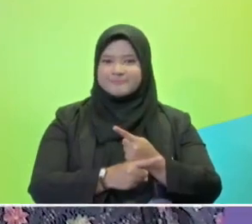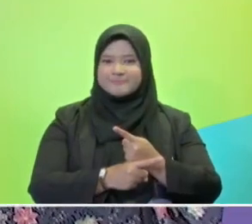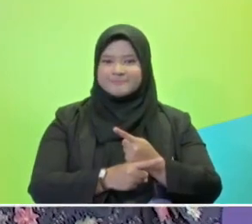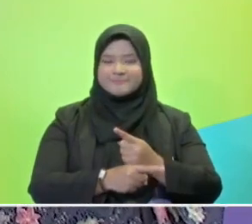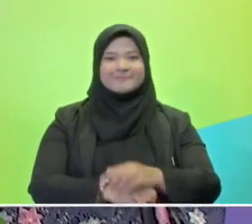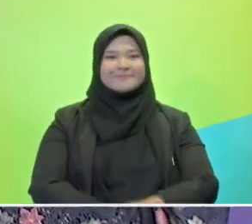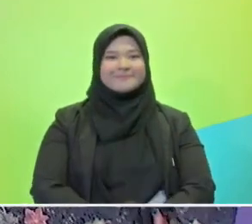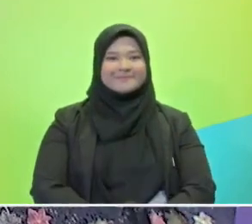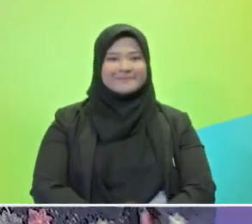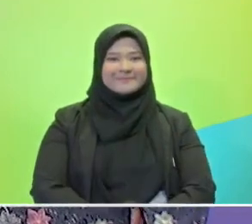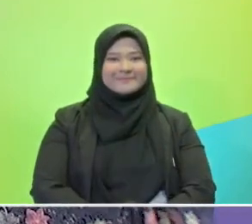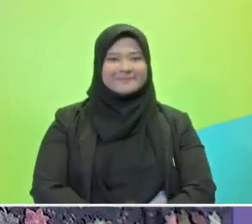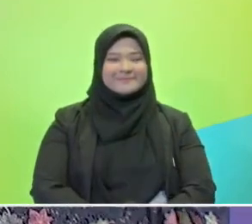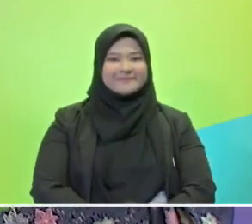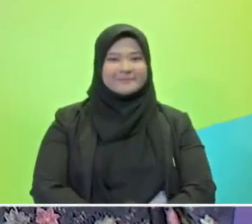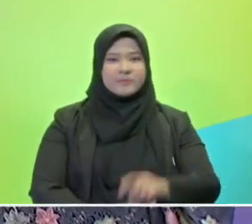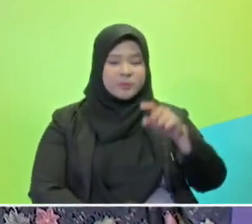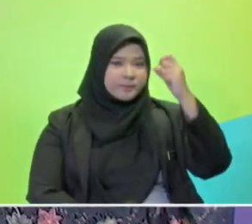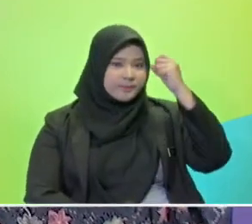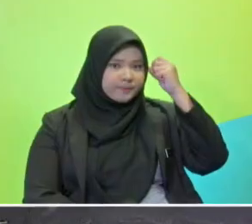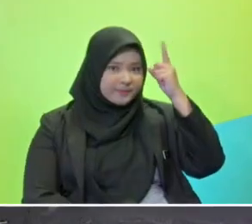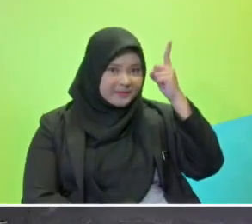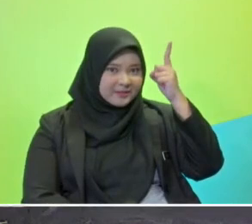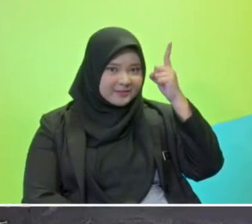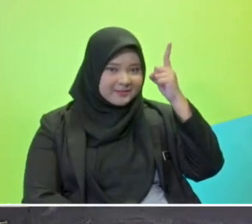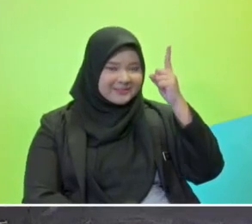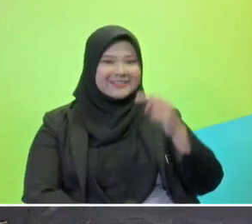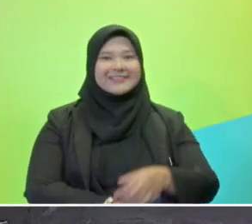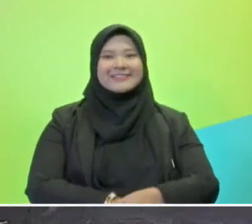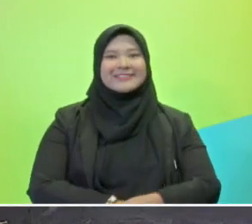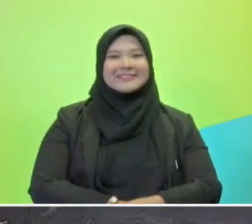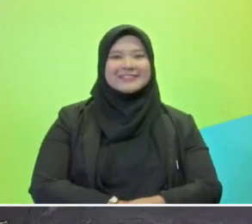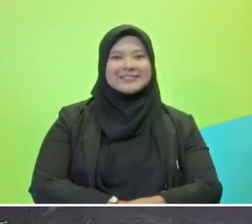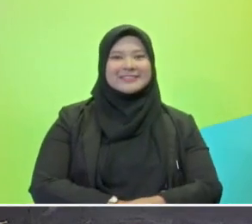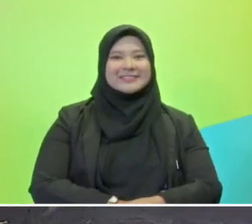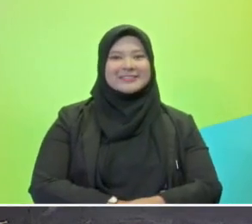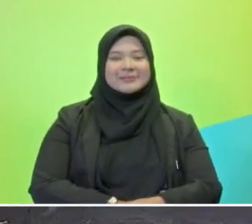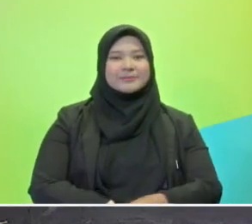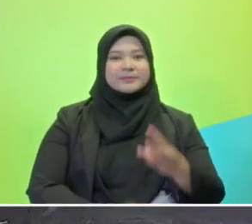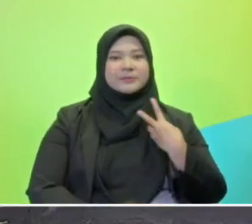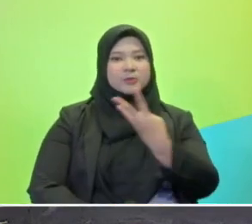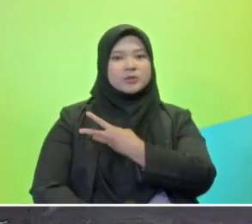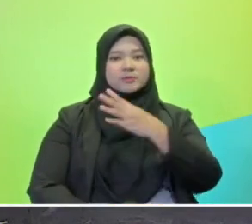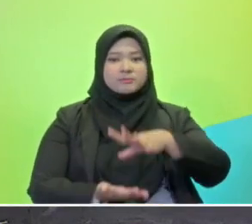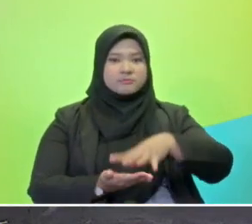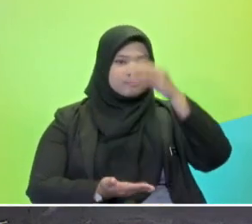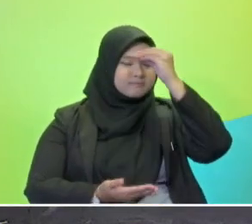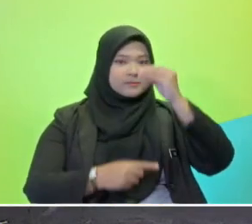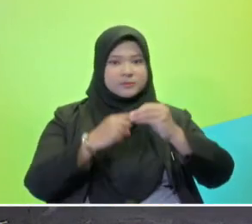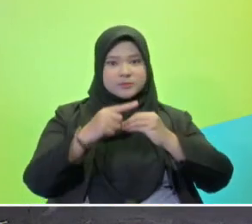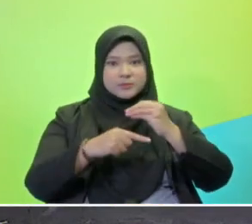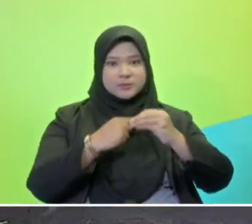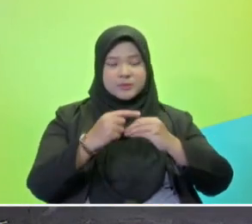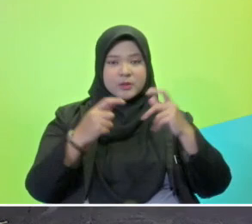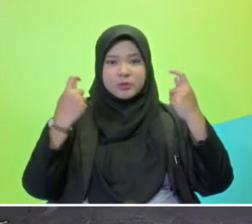unicorn today. And we have also identified our friends' toys. Yes. So we can see that Abu has a